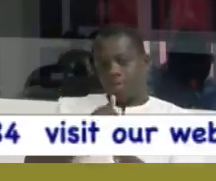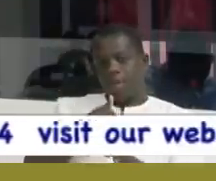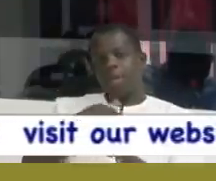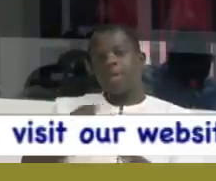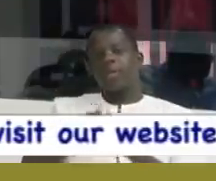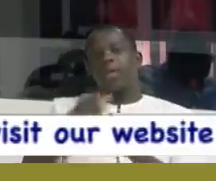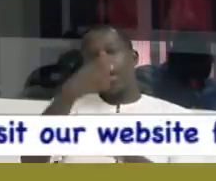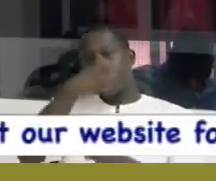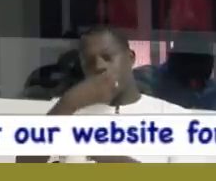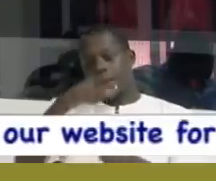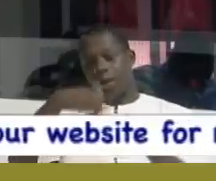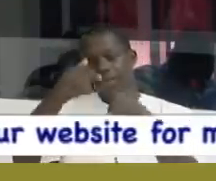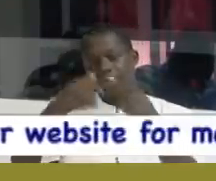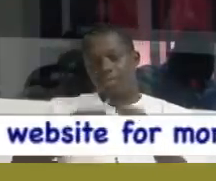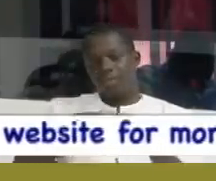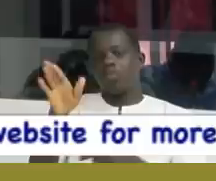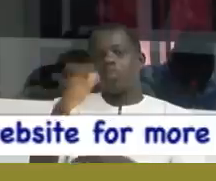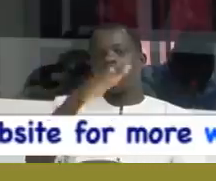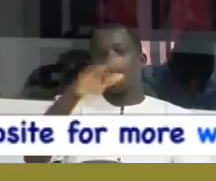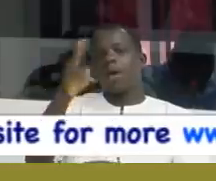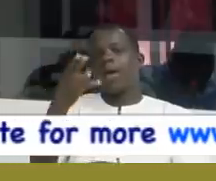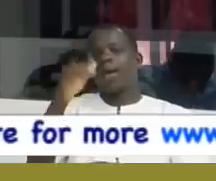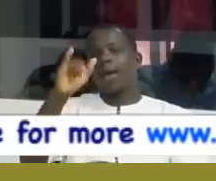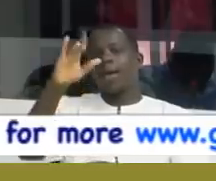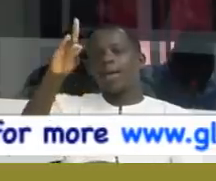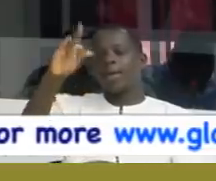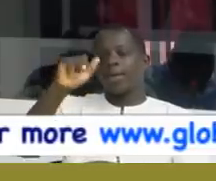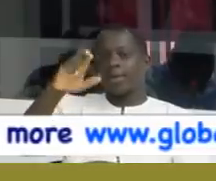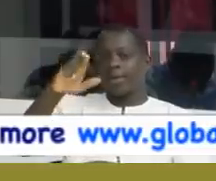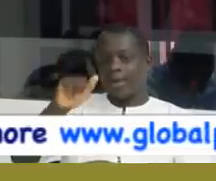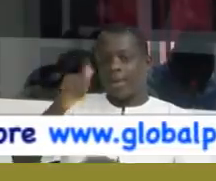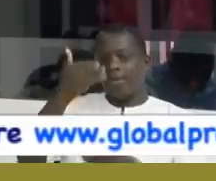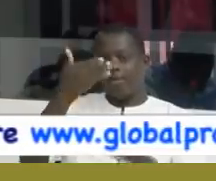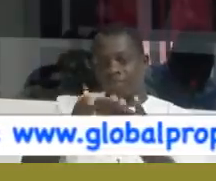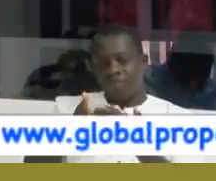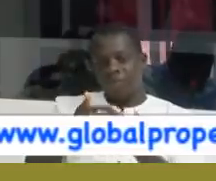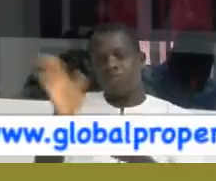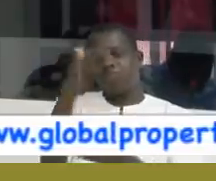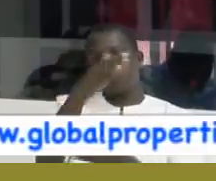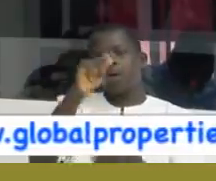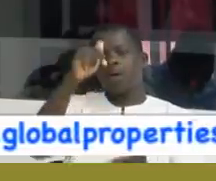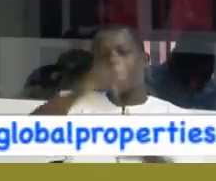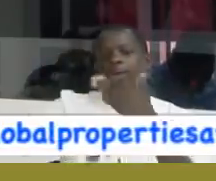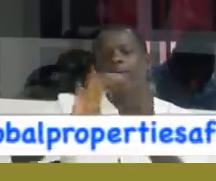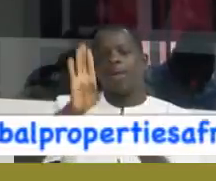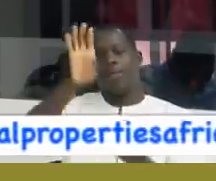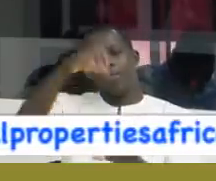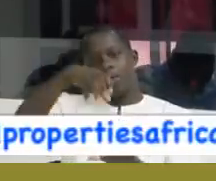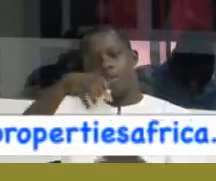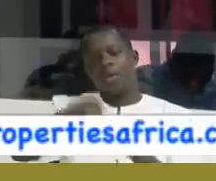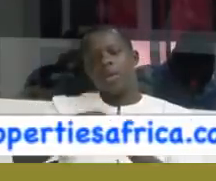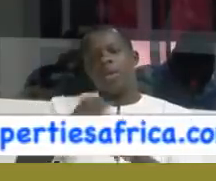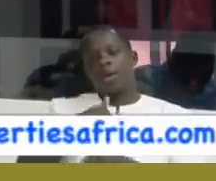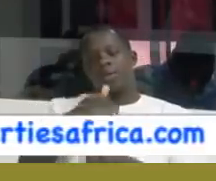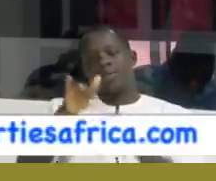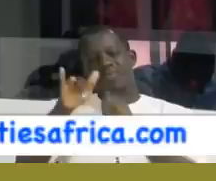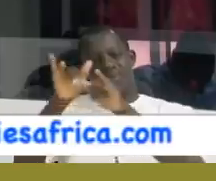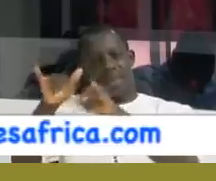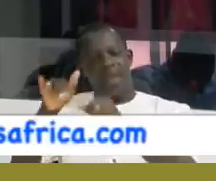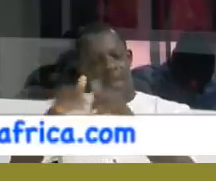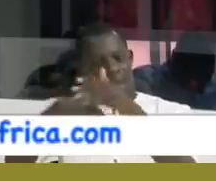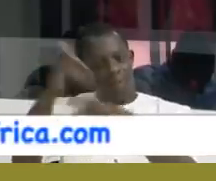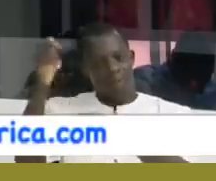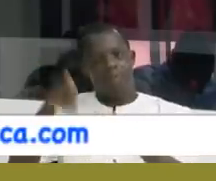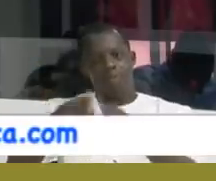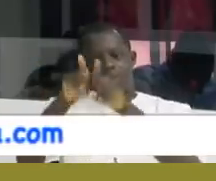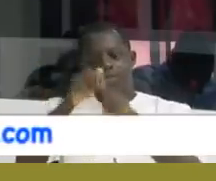me he was going to go and attack him in Banjo. So I stayed outside